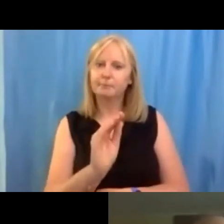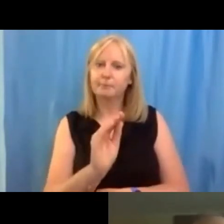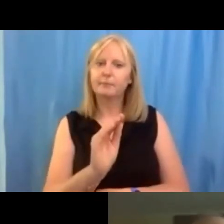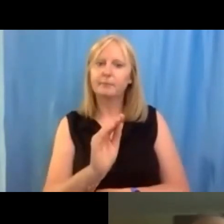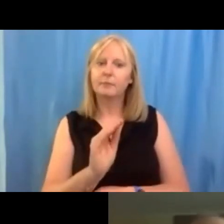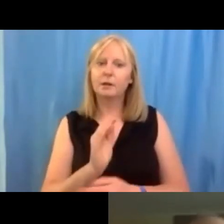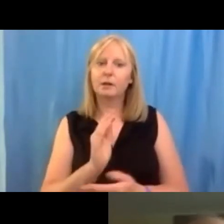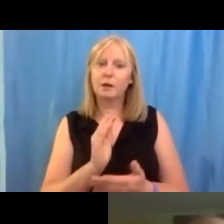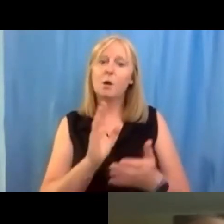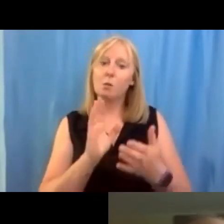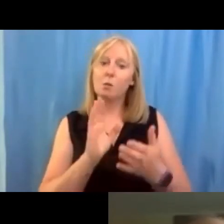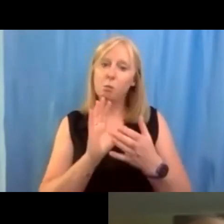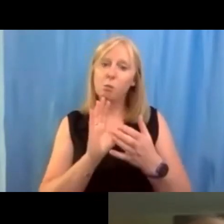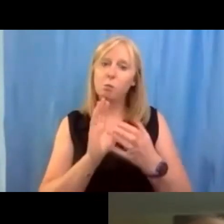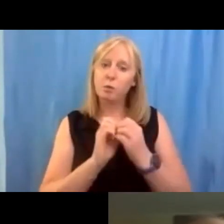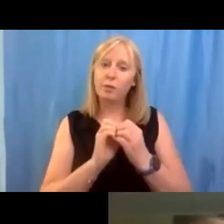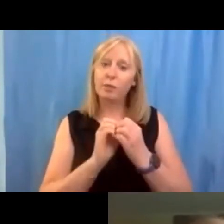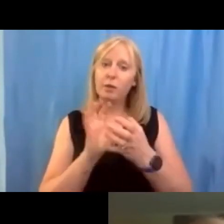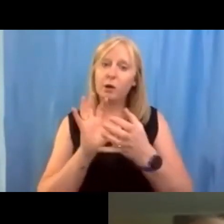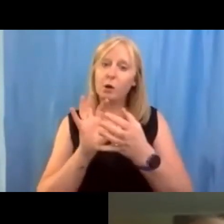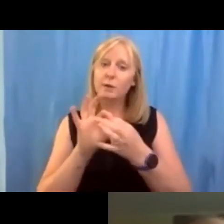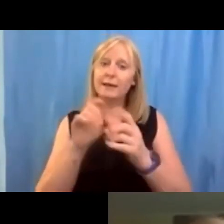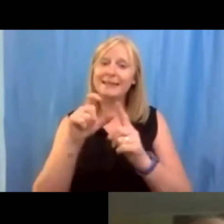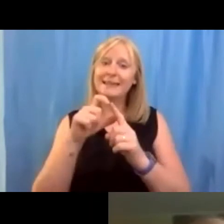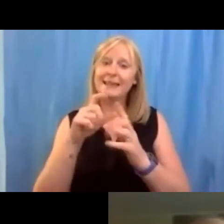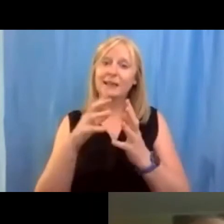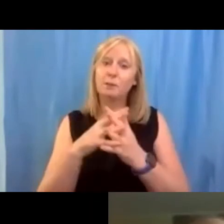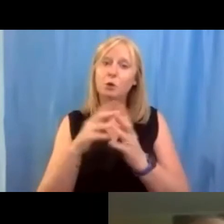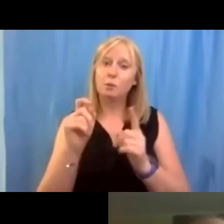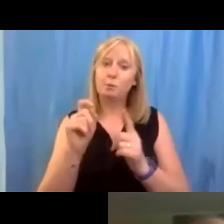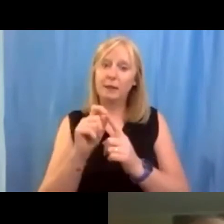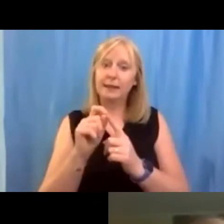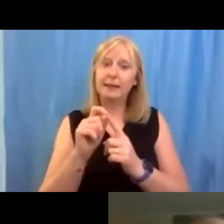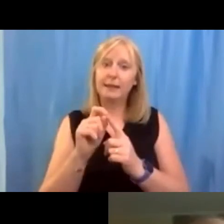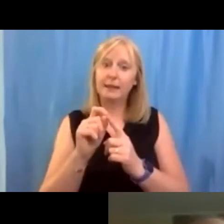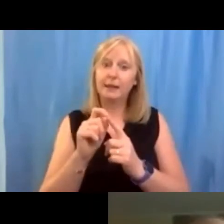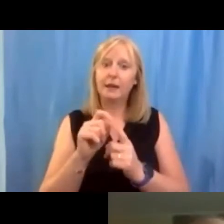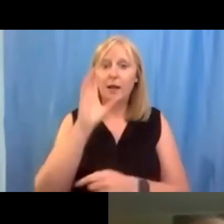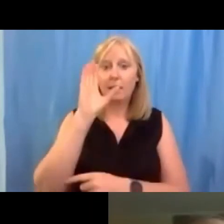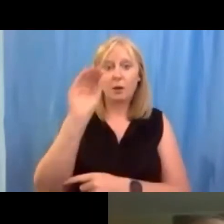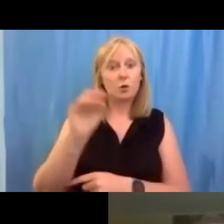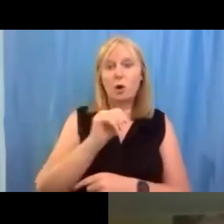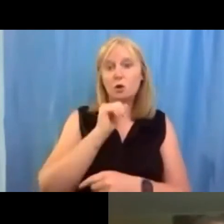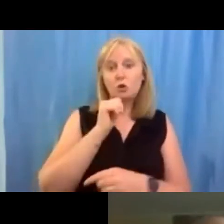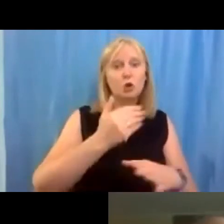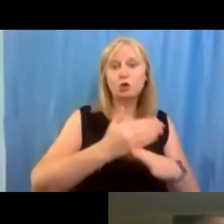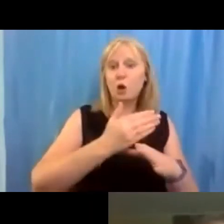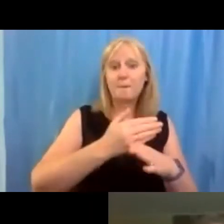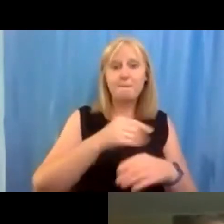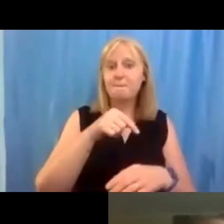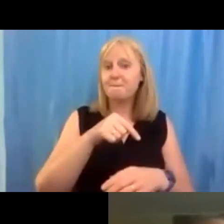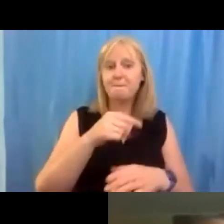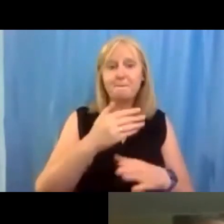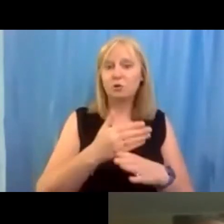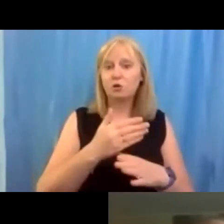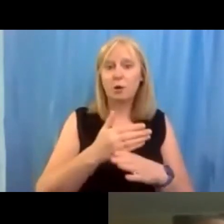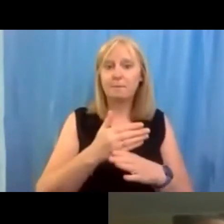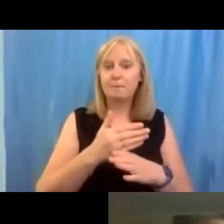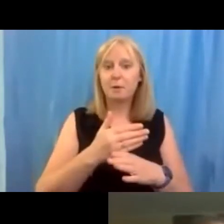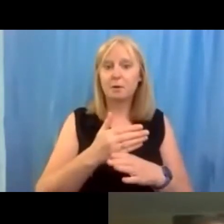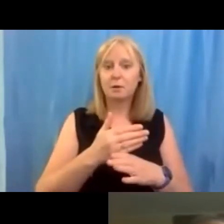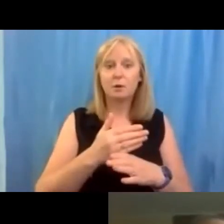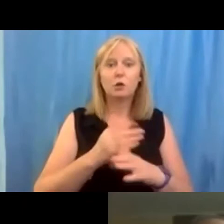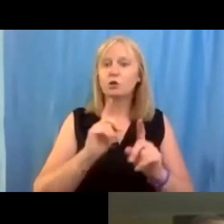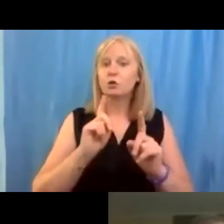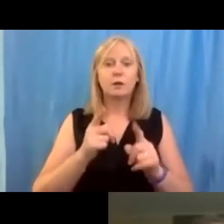contact the DWP, but make sure they realise this is not a job. You know, it can't be treated like